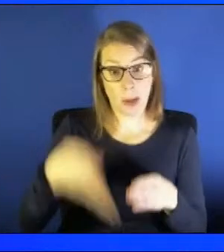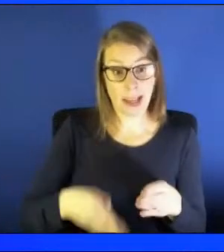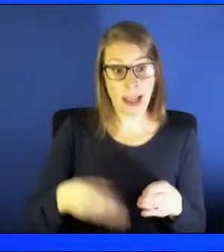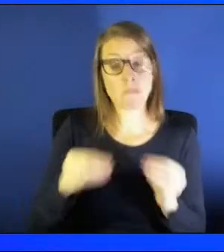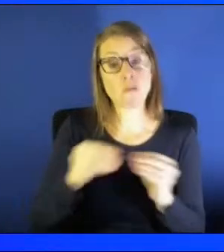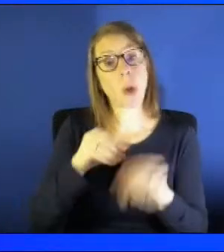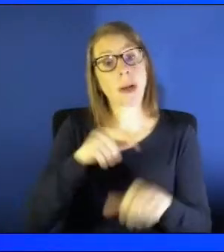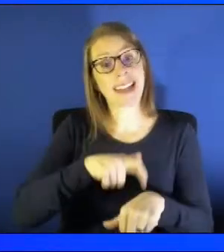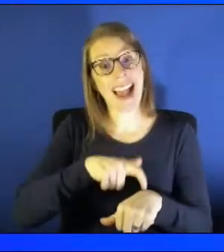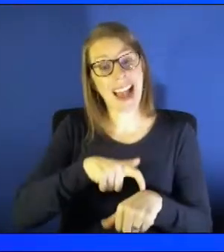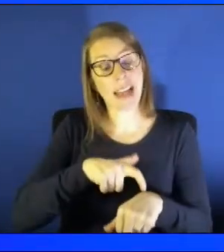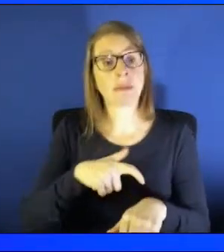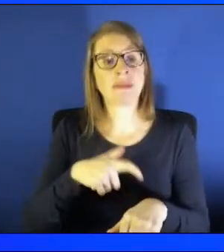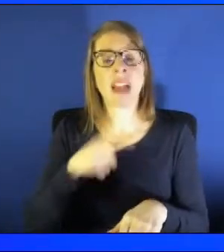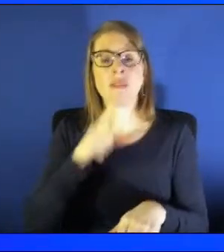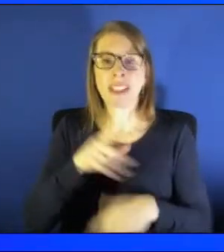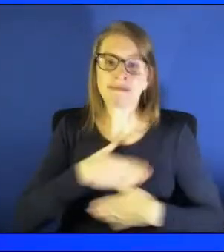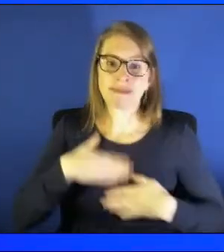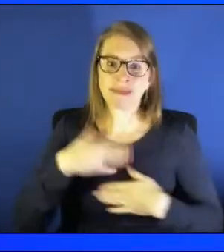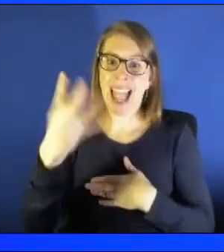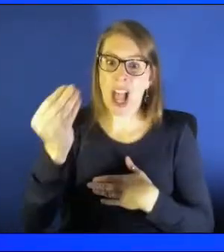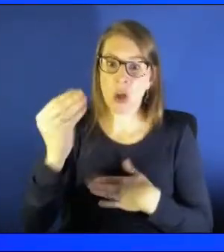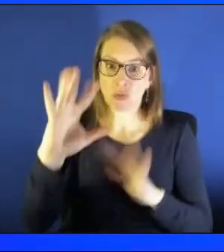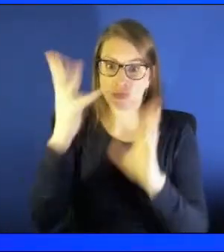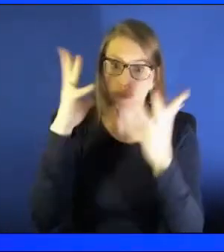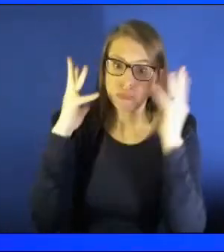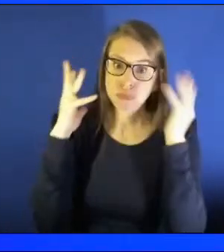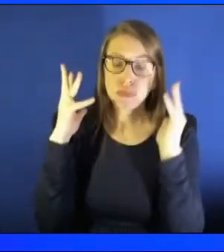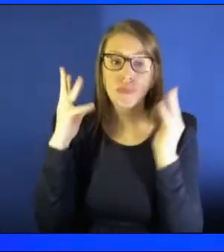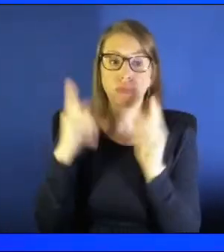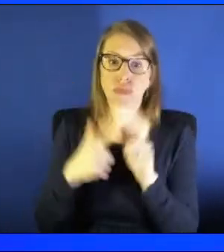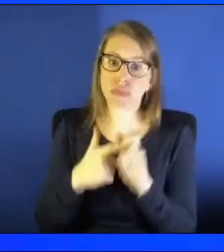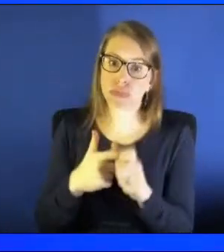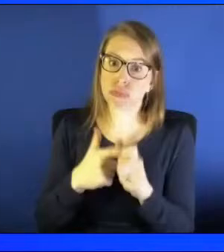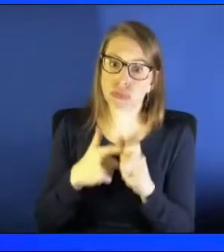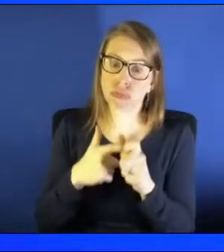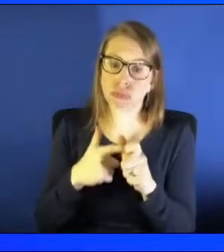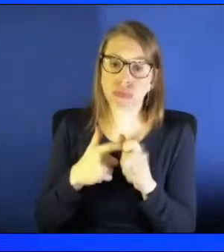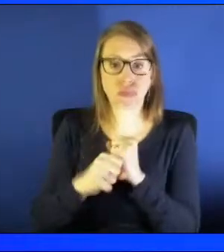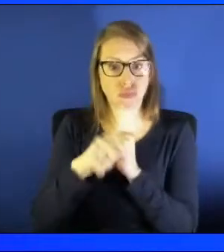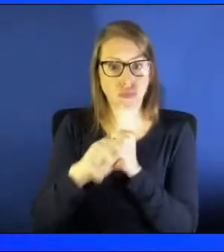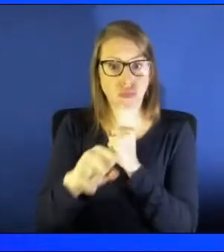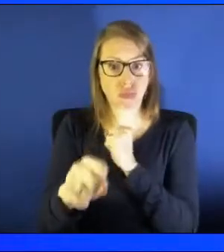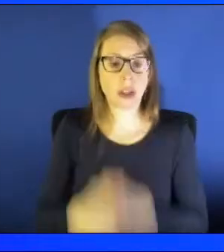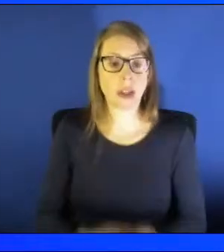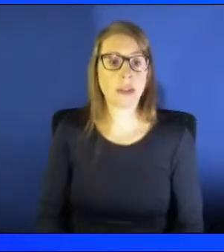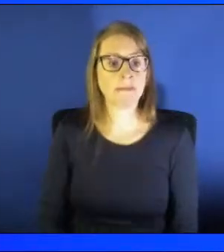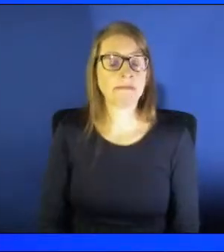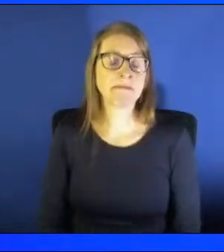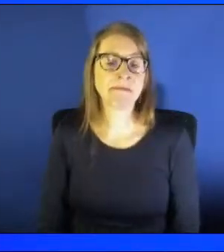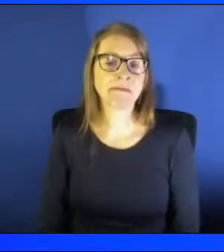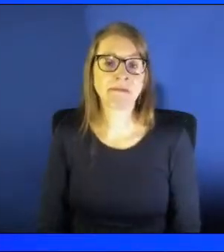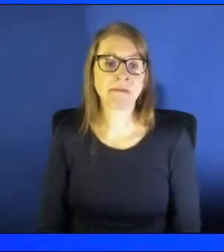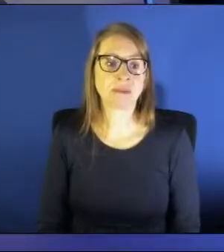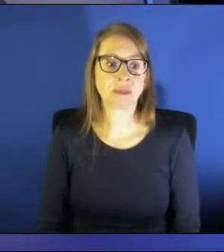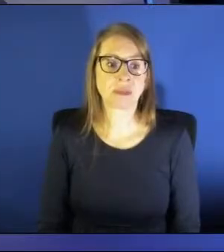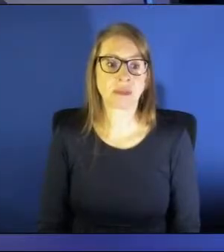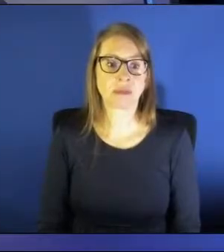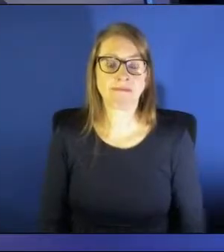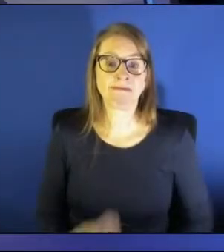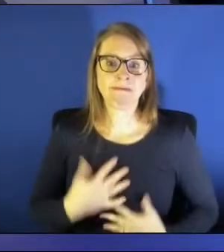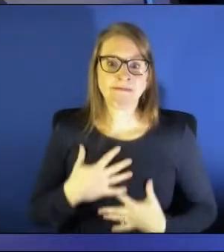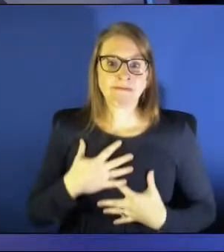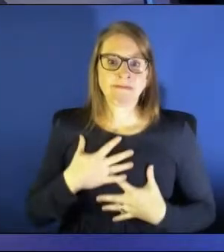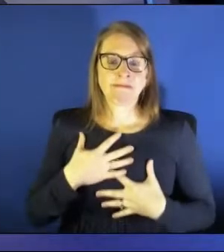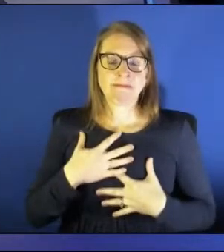is when I really like to go out in the woods, get some long runs in, and that just really also feeds your soul. Yeah, you mix it up a little